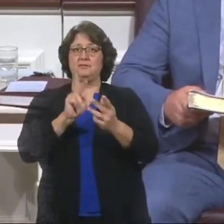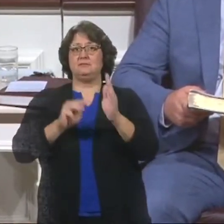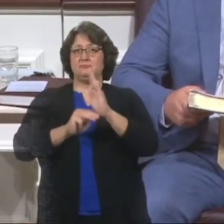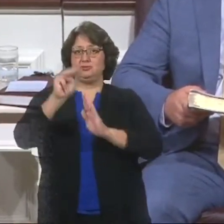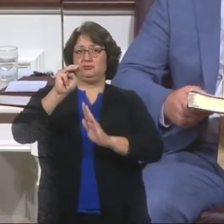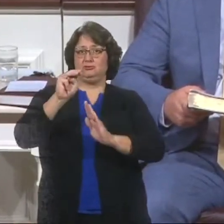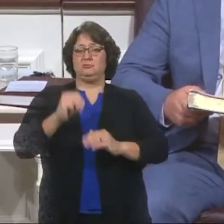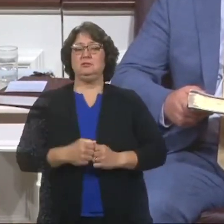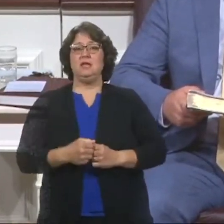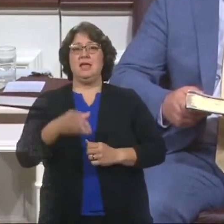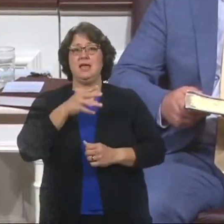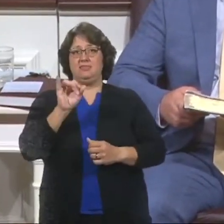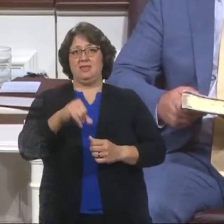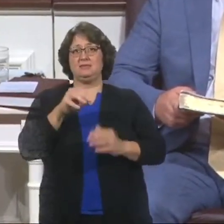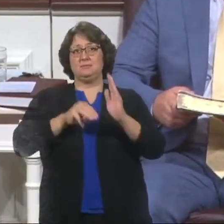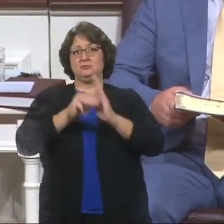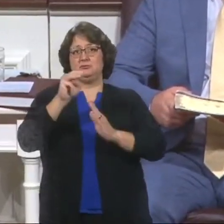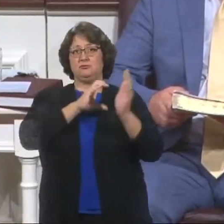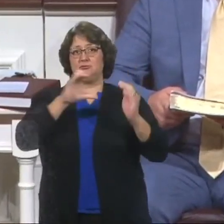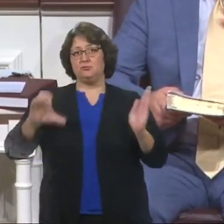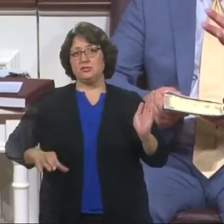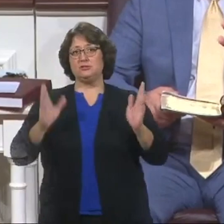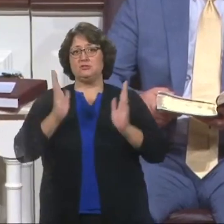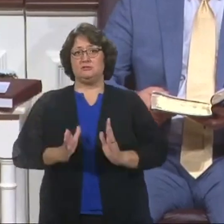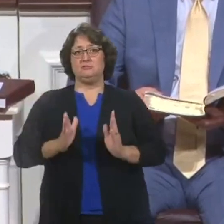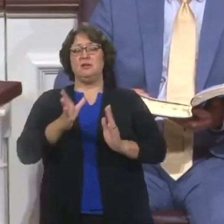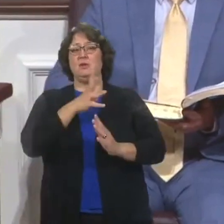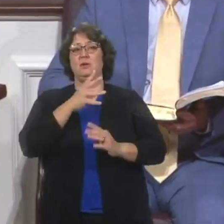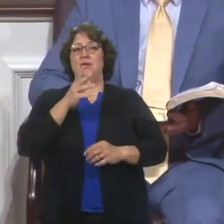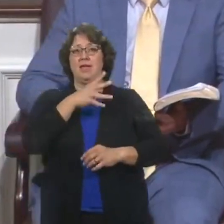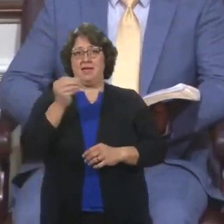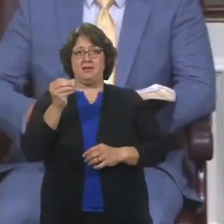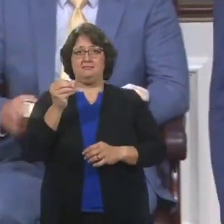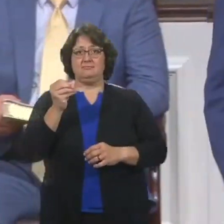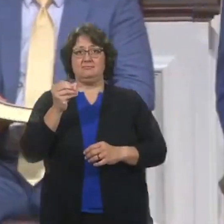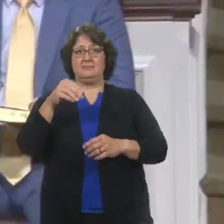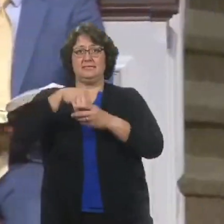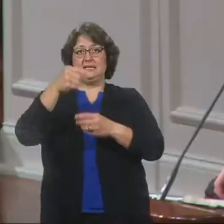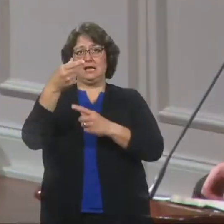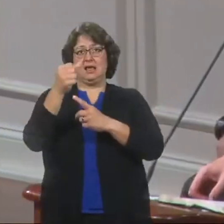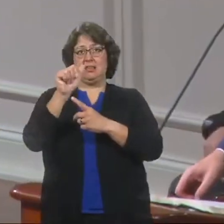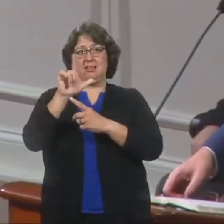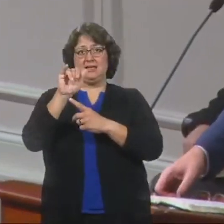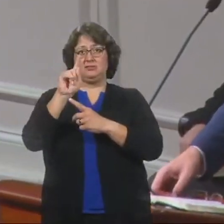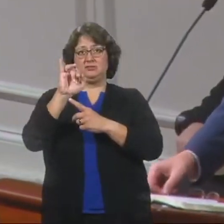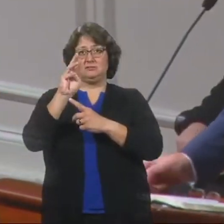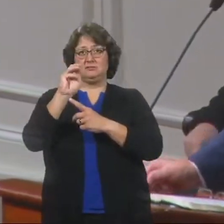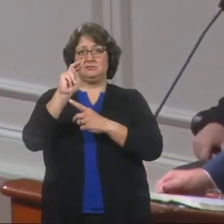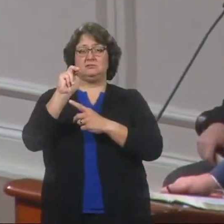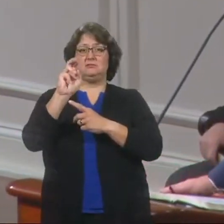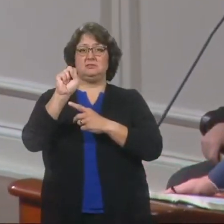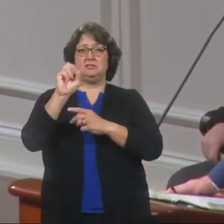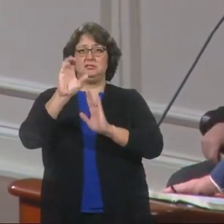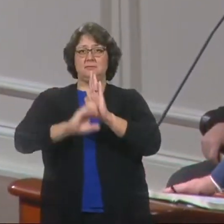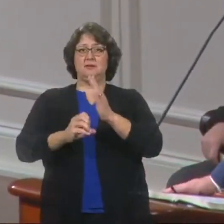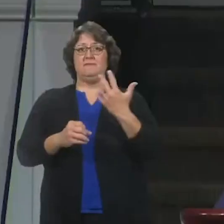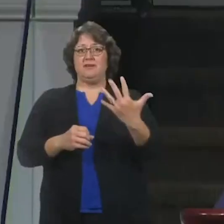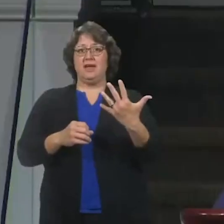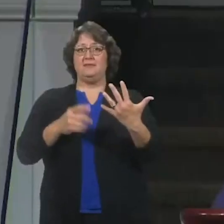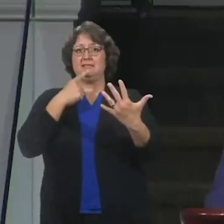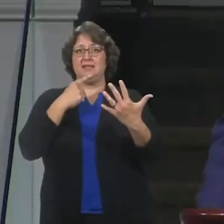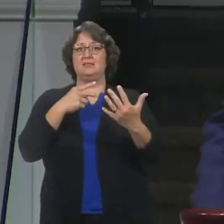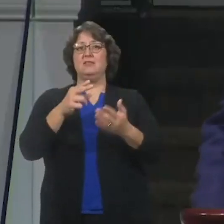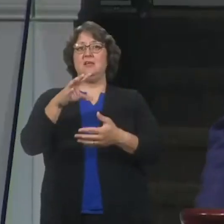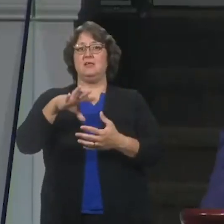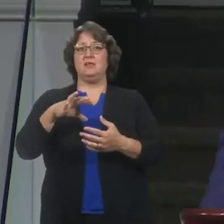mature Christian. It is the end. He tells us in Galatians chapter 5 that the fruit of the Spirit